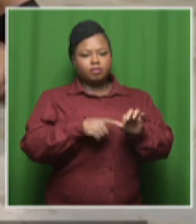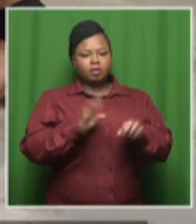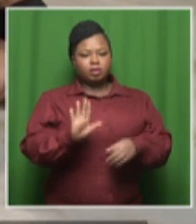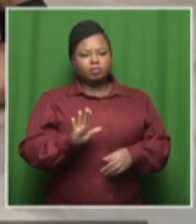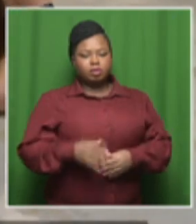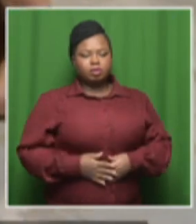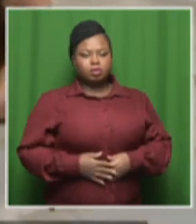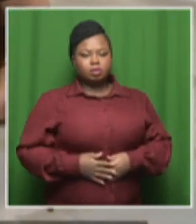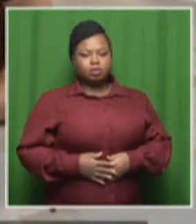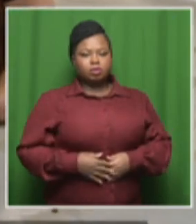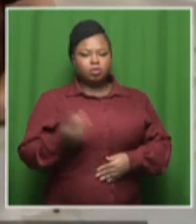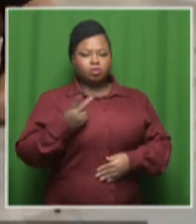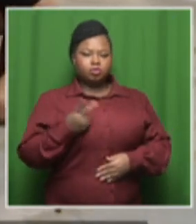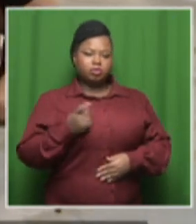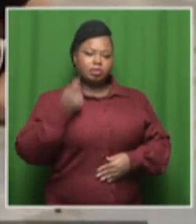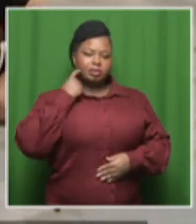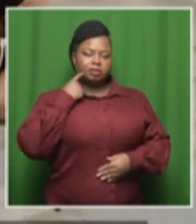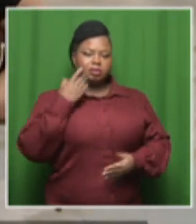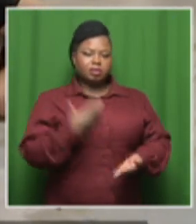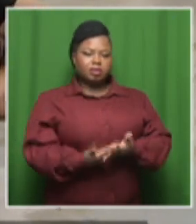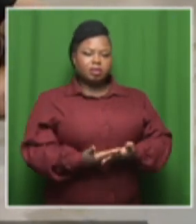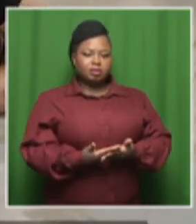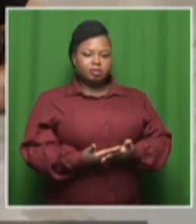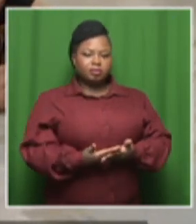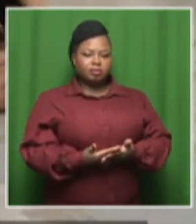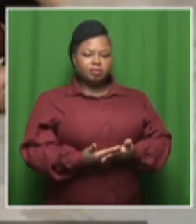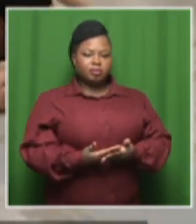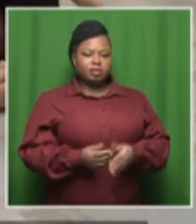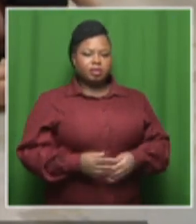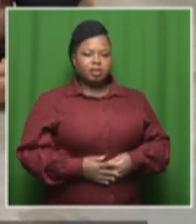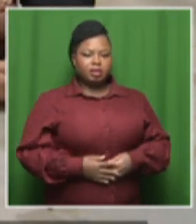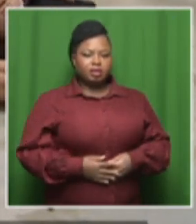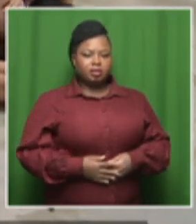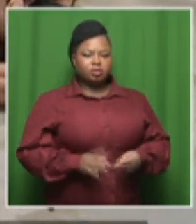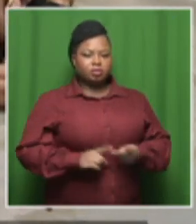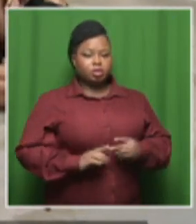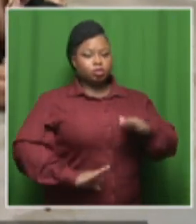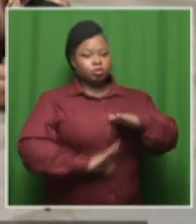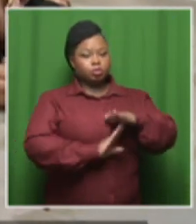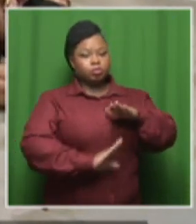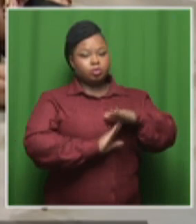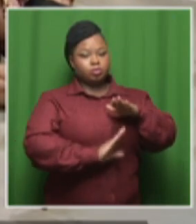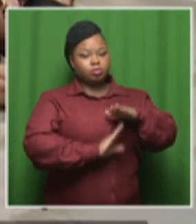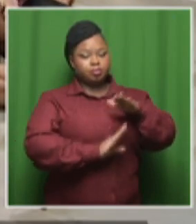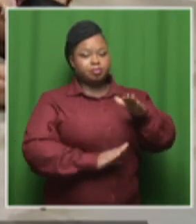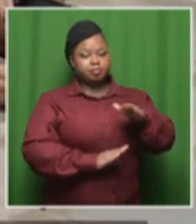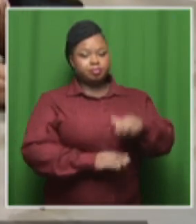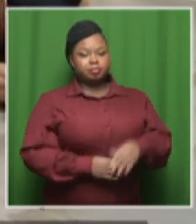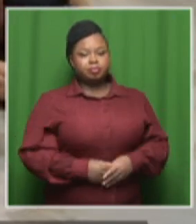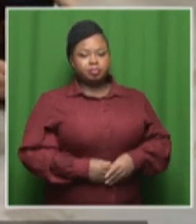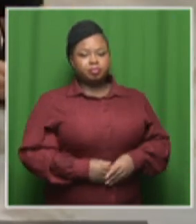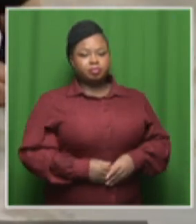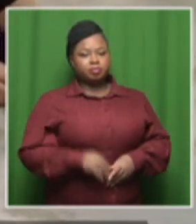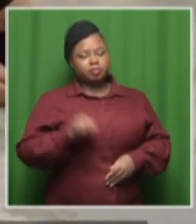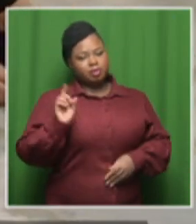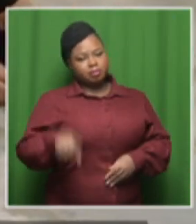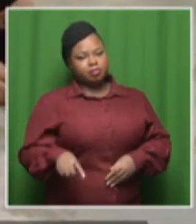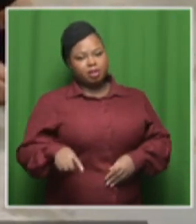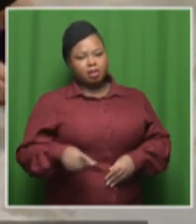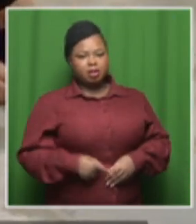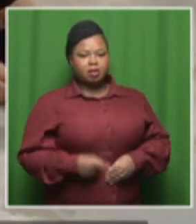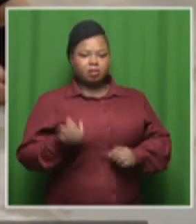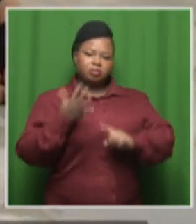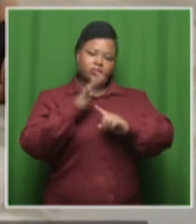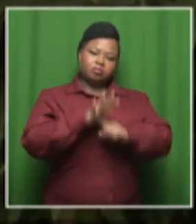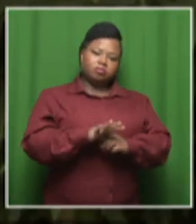qualifiers then kind of take the cream of the crop to the top, okay? And so they have to attain a certain mark